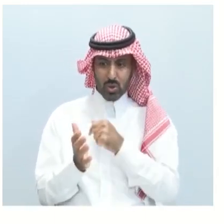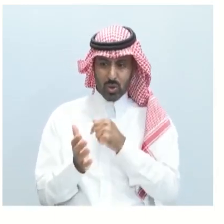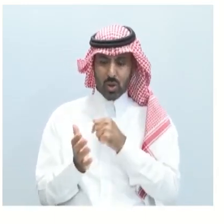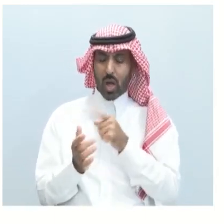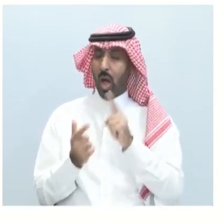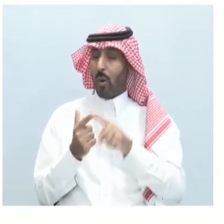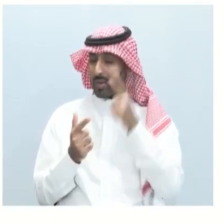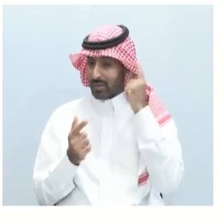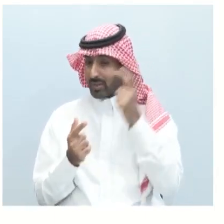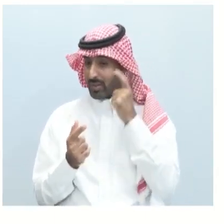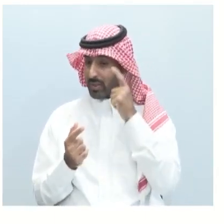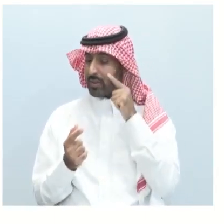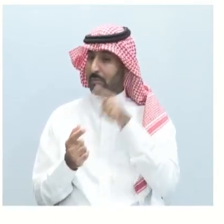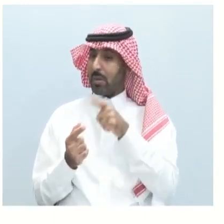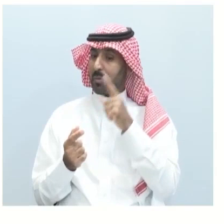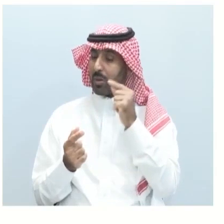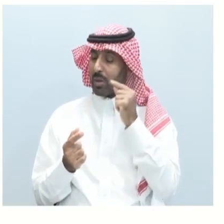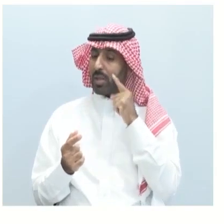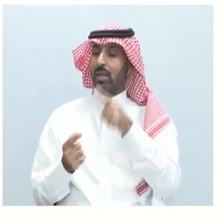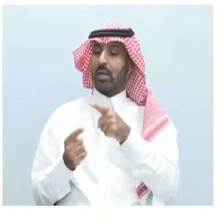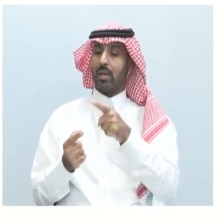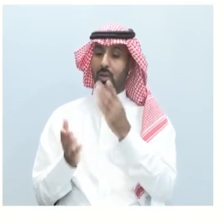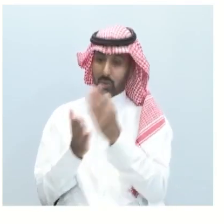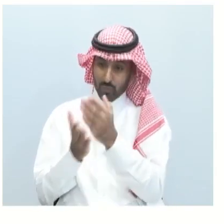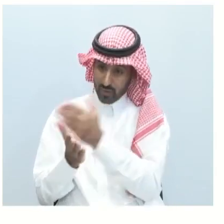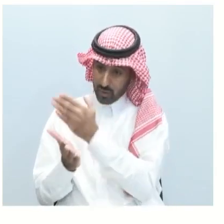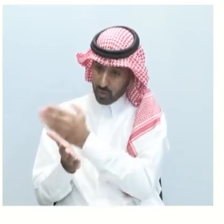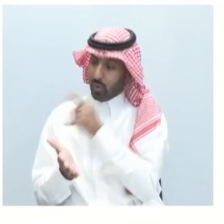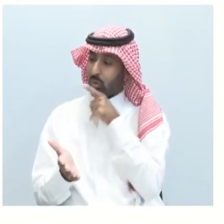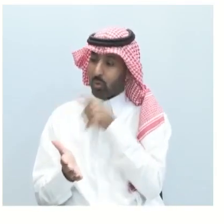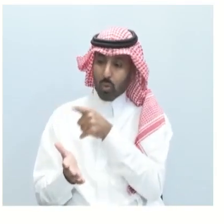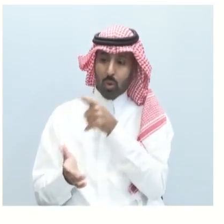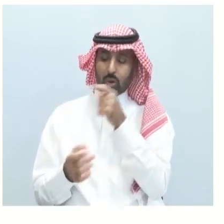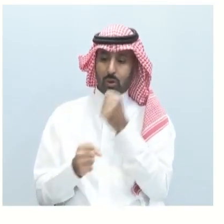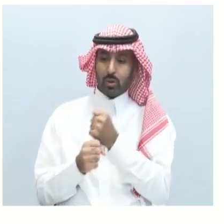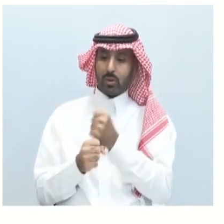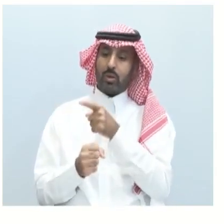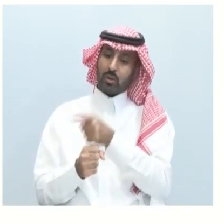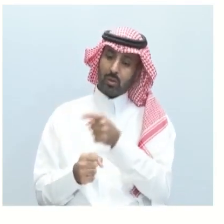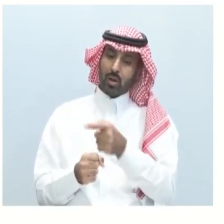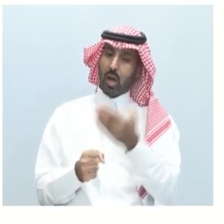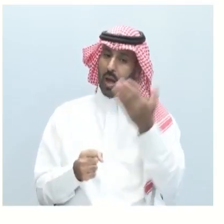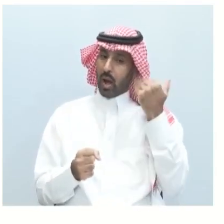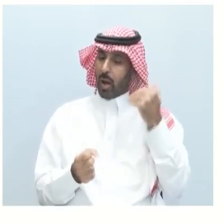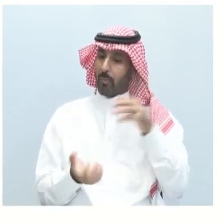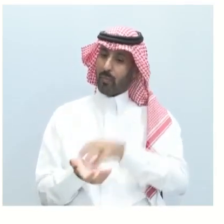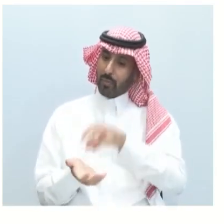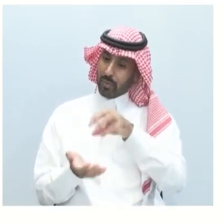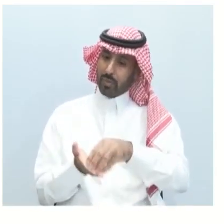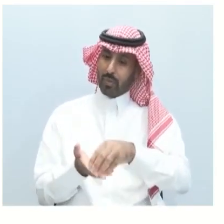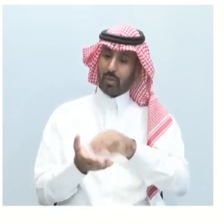was thinking it might be a good idea for us to divide up the chores before we move in.